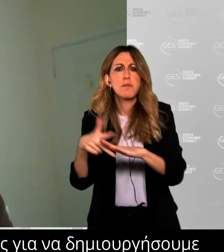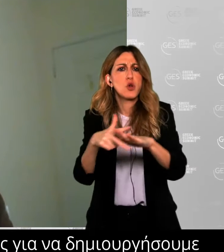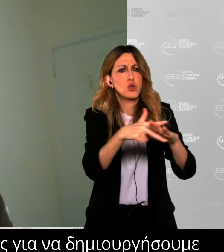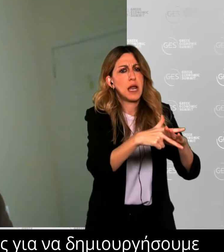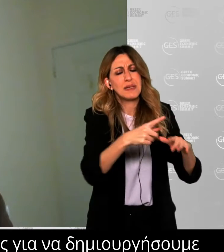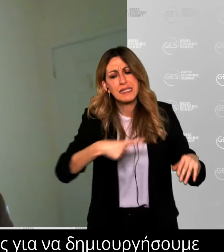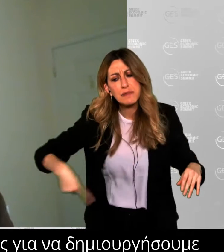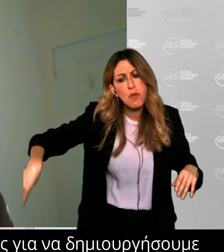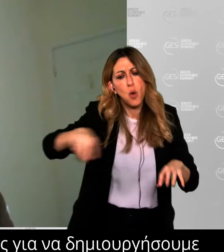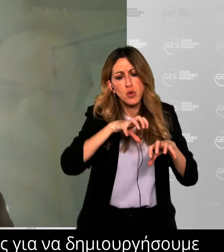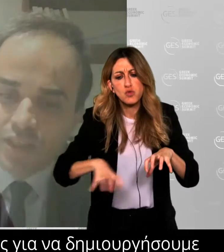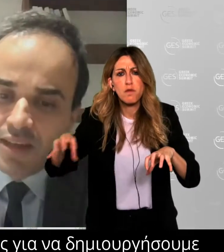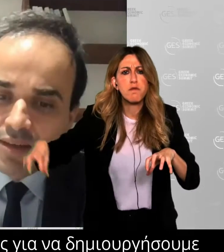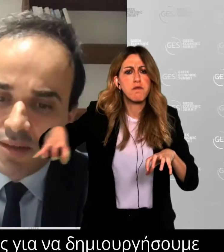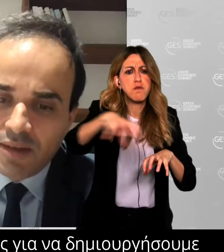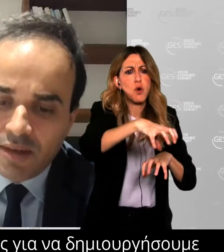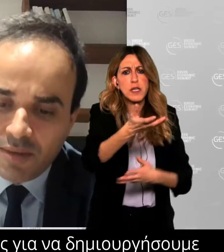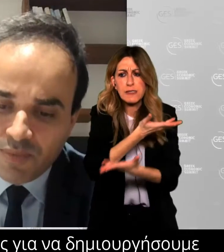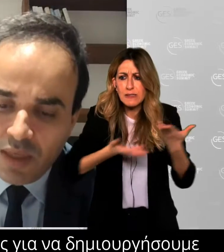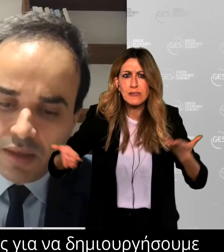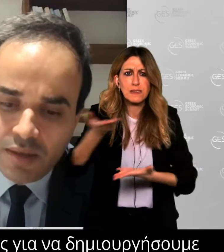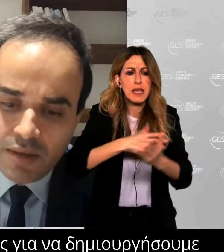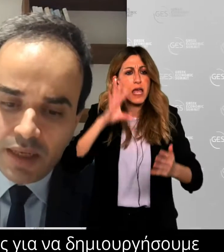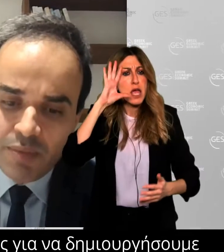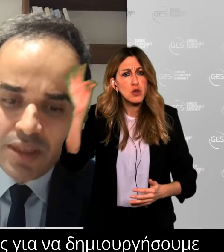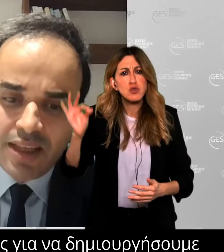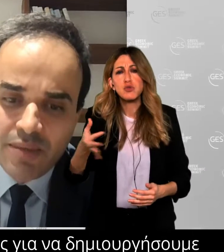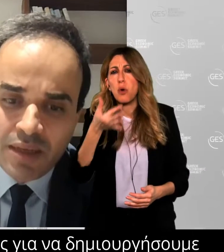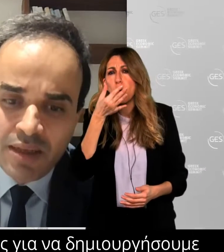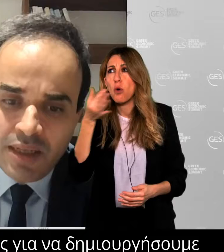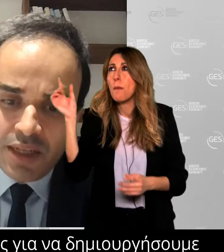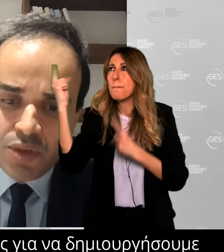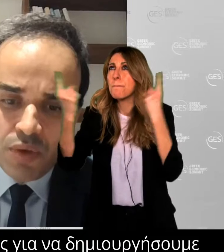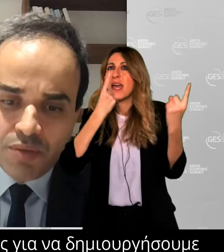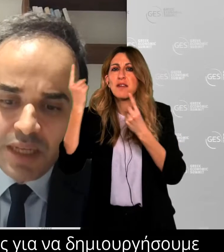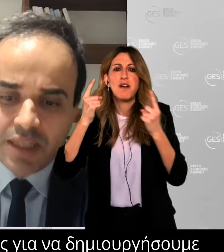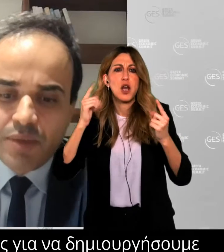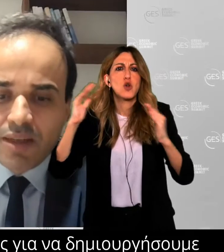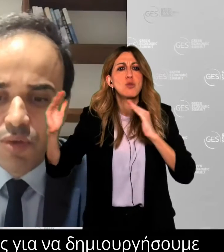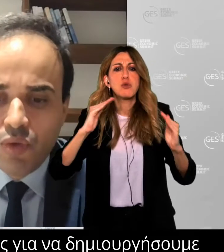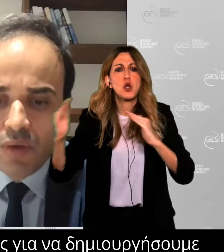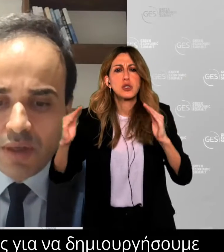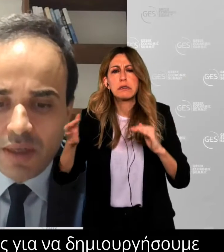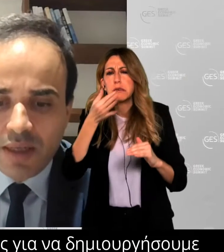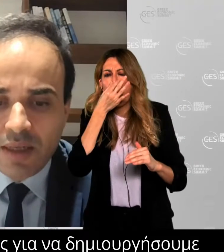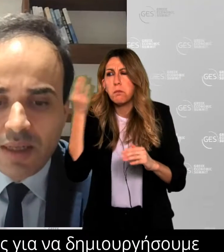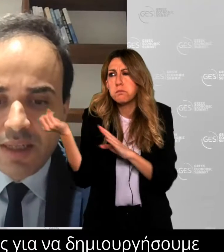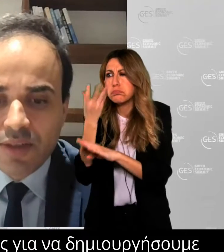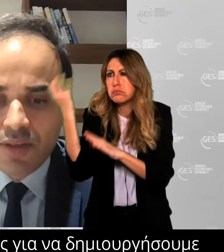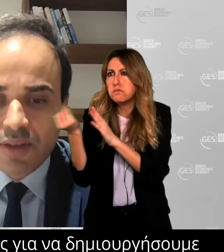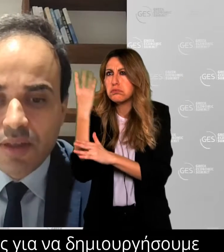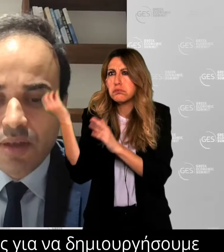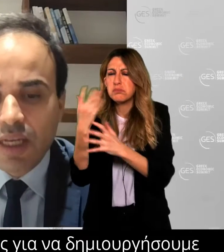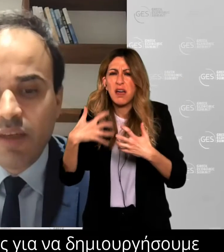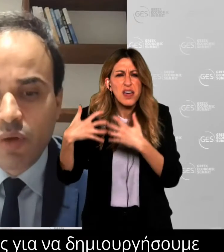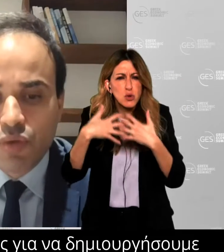And Simon, you've said it implicitly, but it's worth being explicit. Who